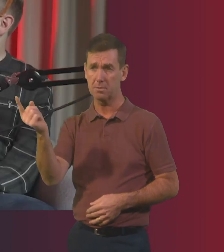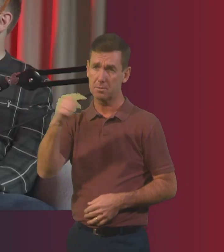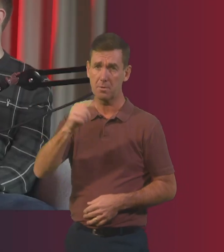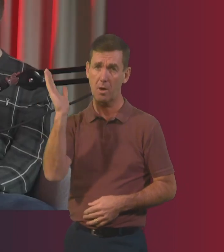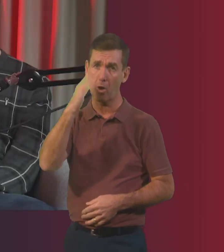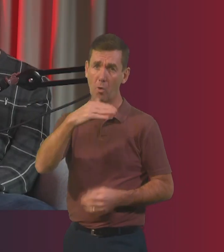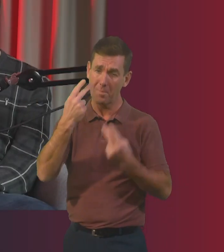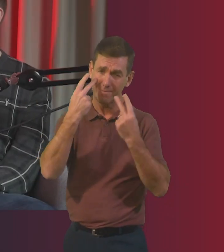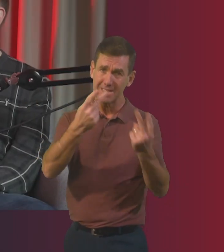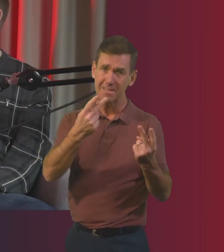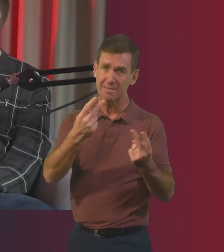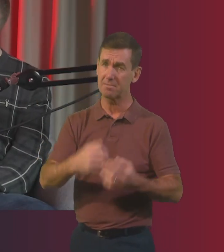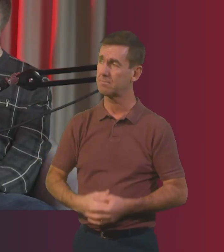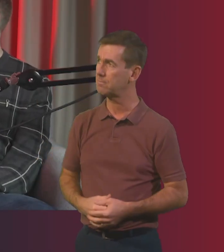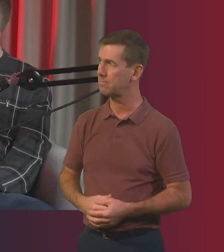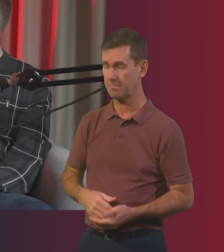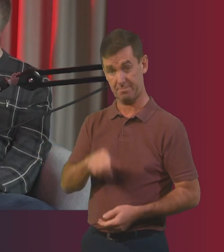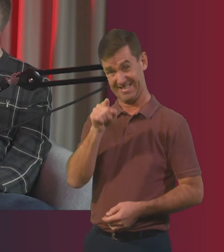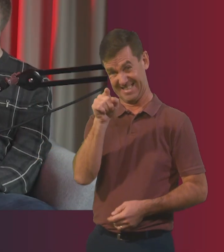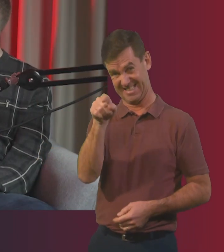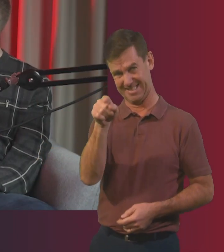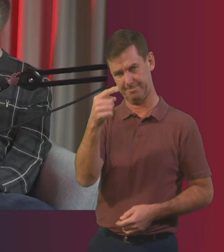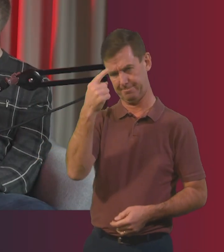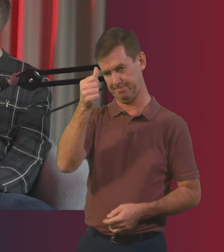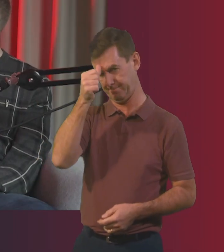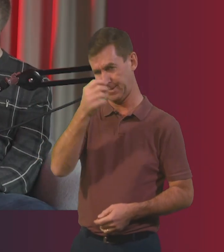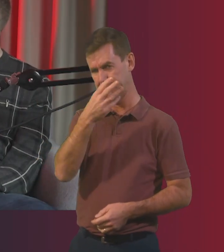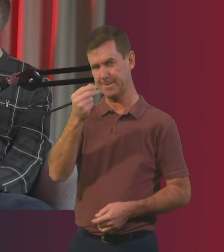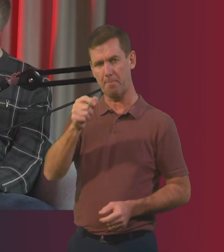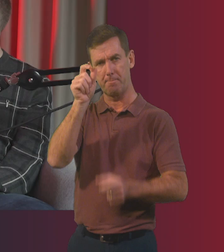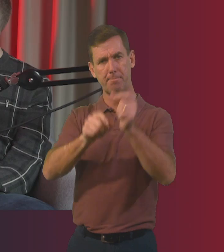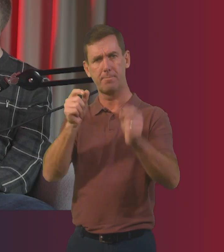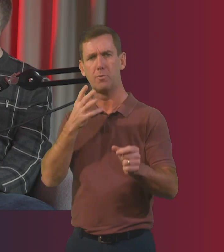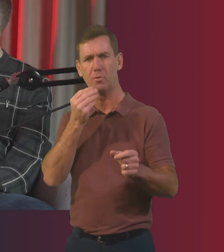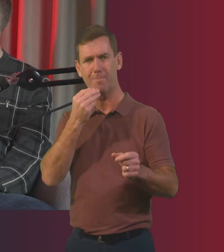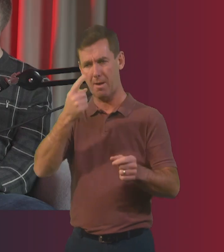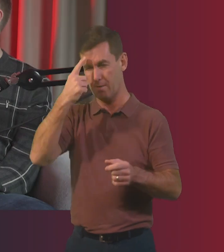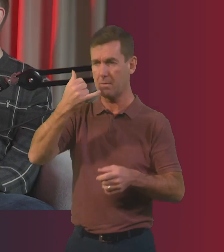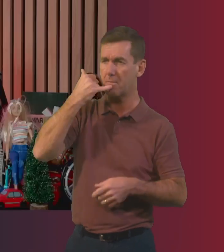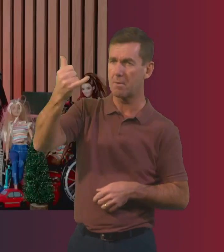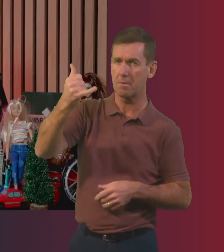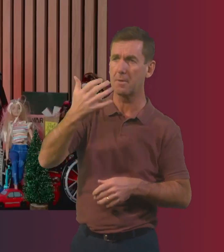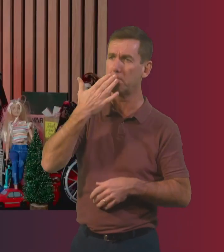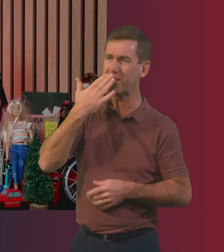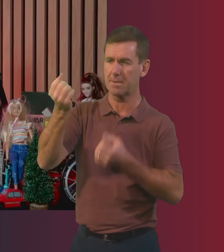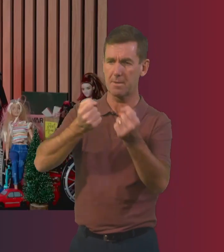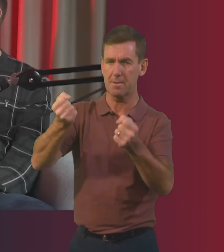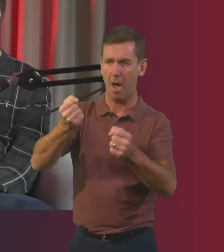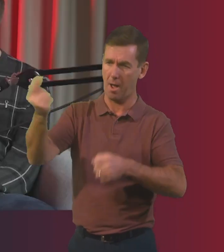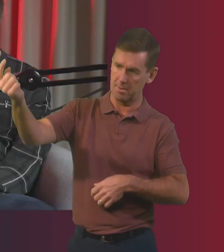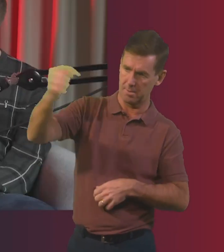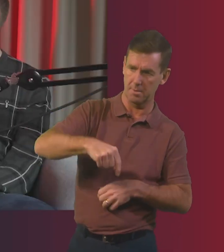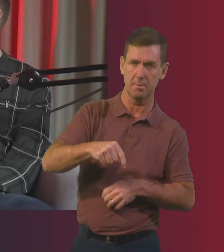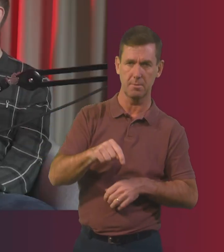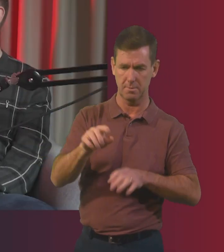say, it's worth mentioning, because I've spoken to a few Motability Scheme customers who have arranged for their dealerships to bring the cars to them. Yeah, that makes bring more a